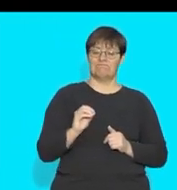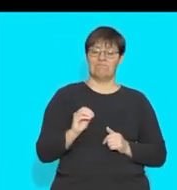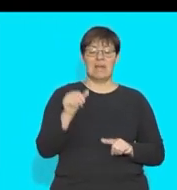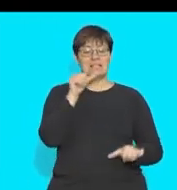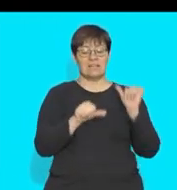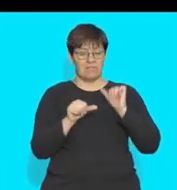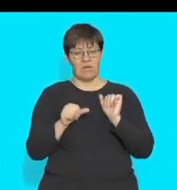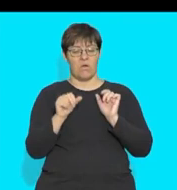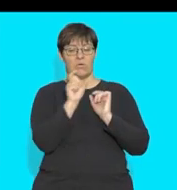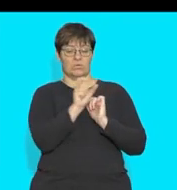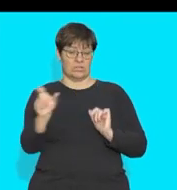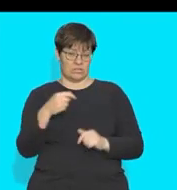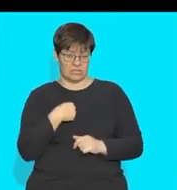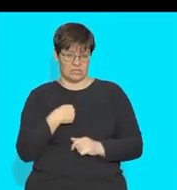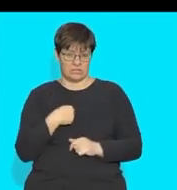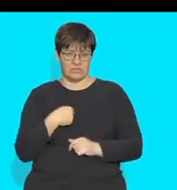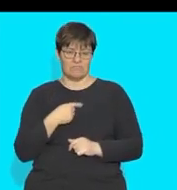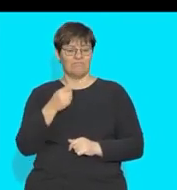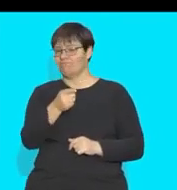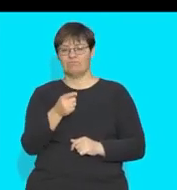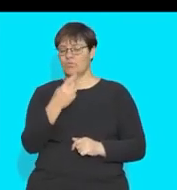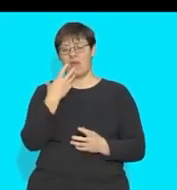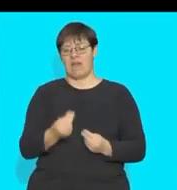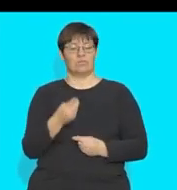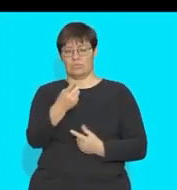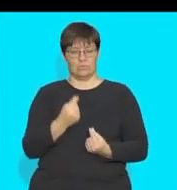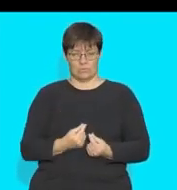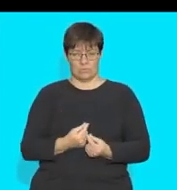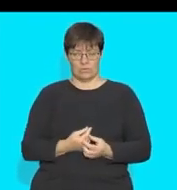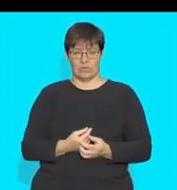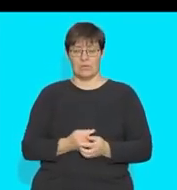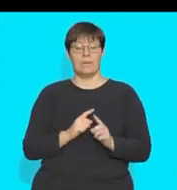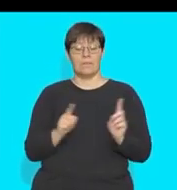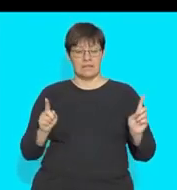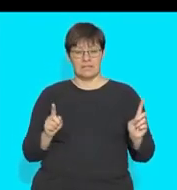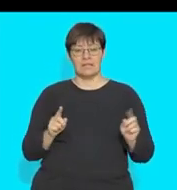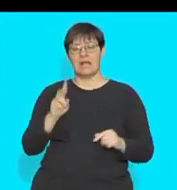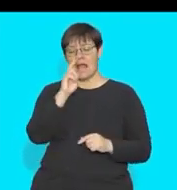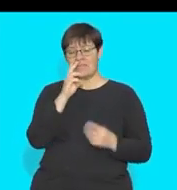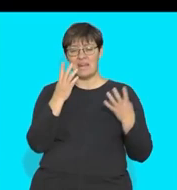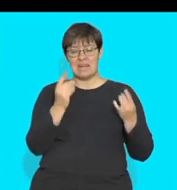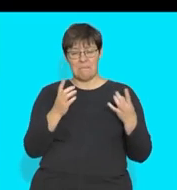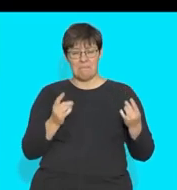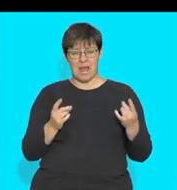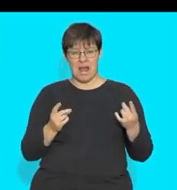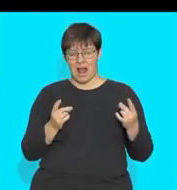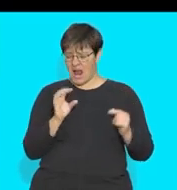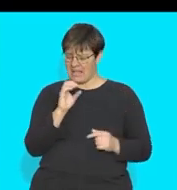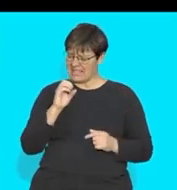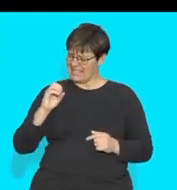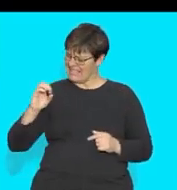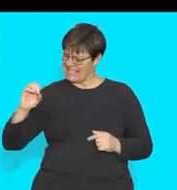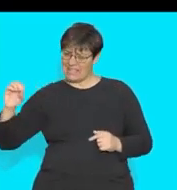put it into scientific notation. You don't have to, but as soon as you get numbers where